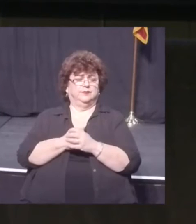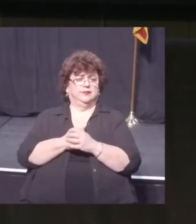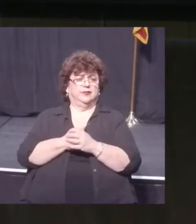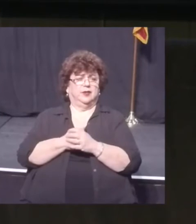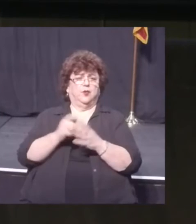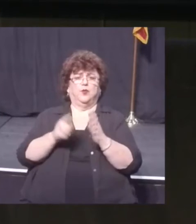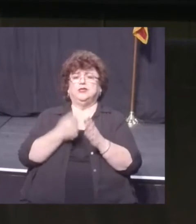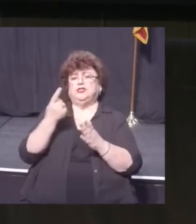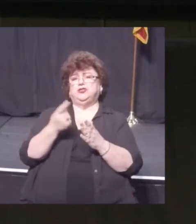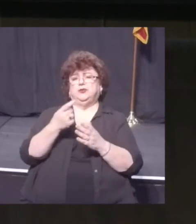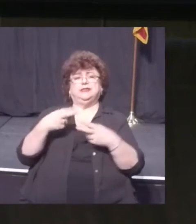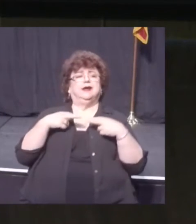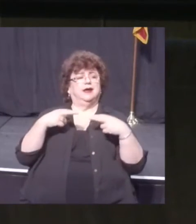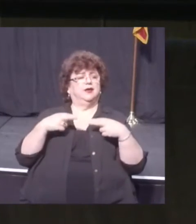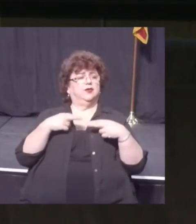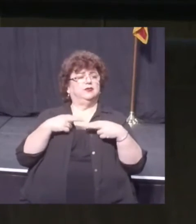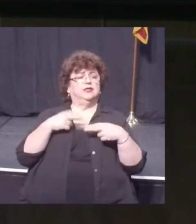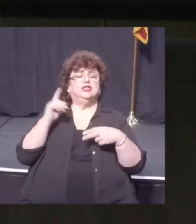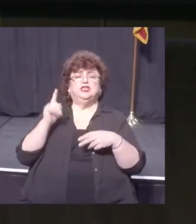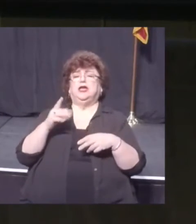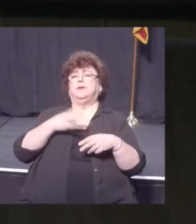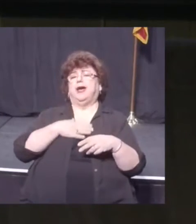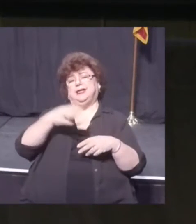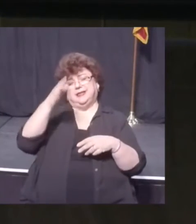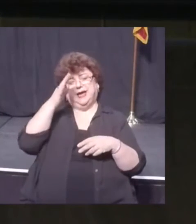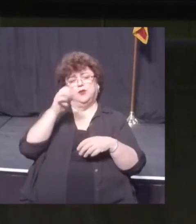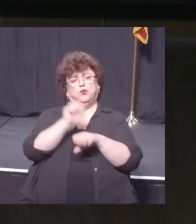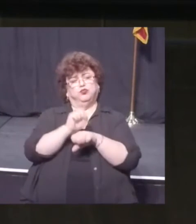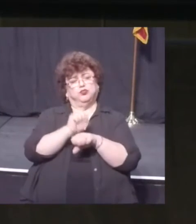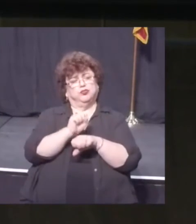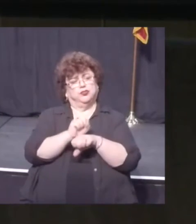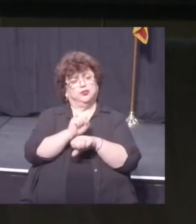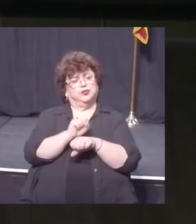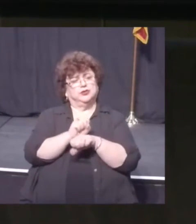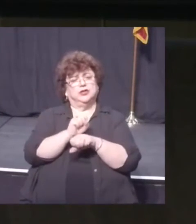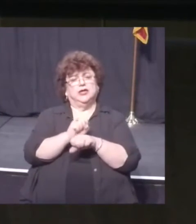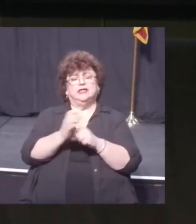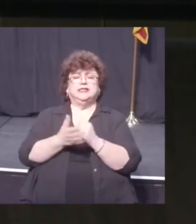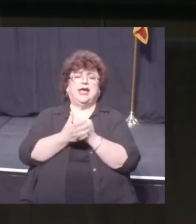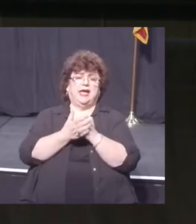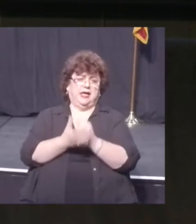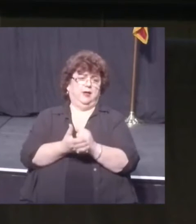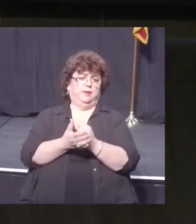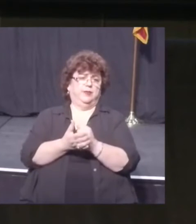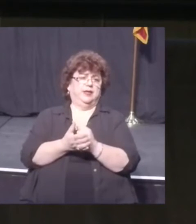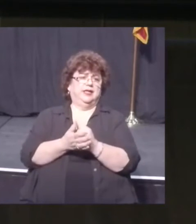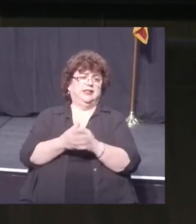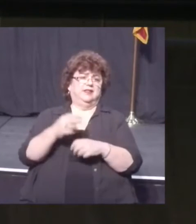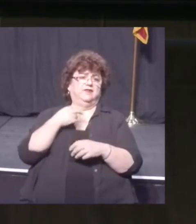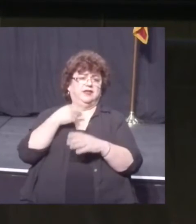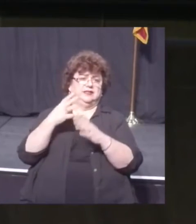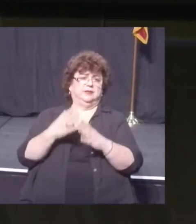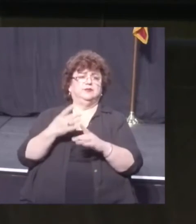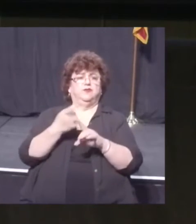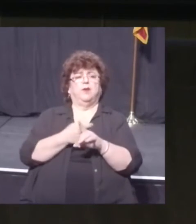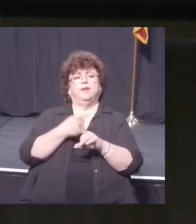After retirement, she and my dad worked tirelessly to honor the victims and descendants of the Armenian